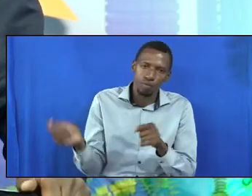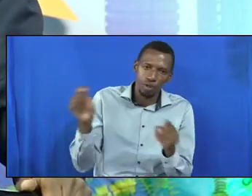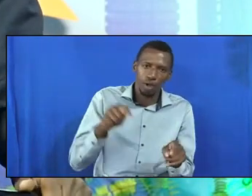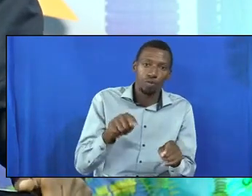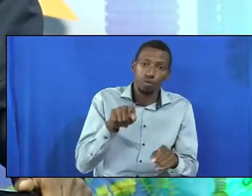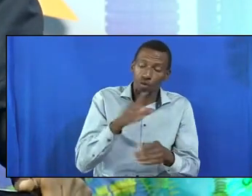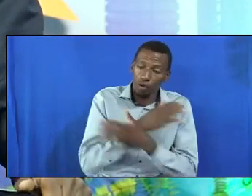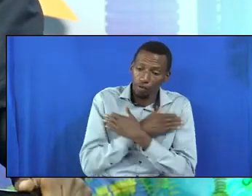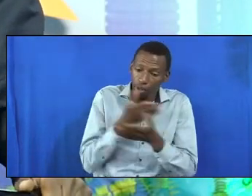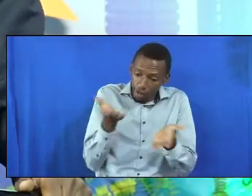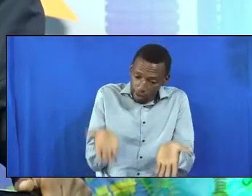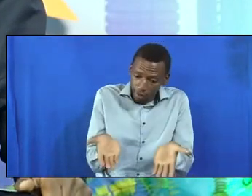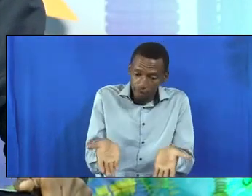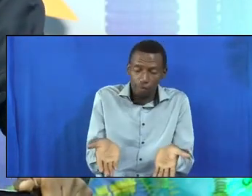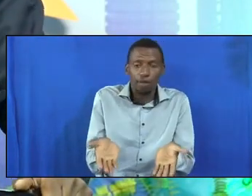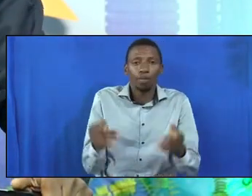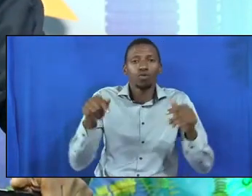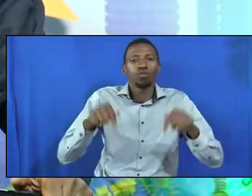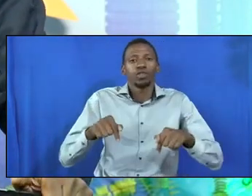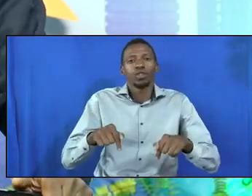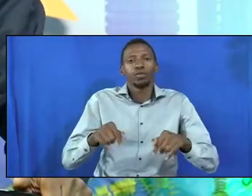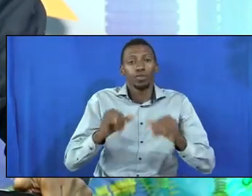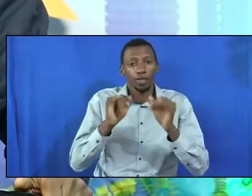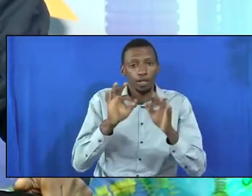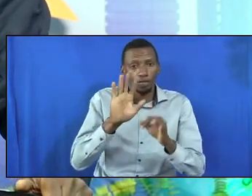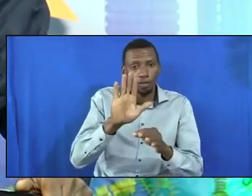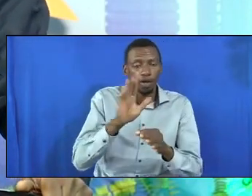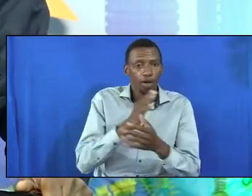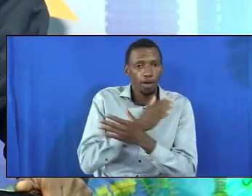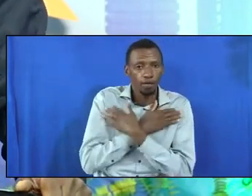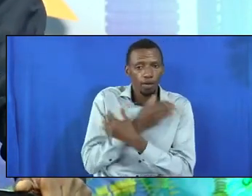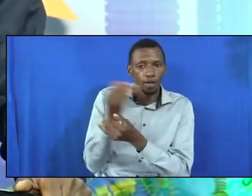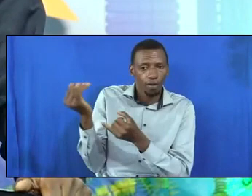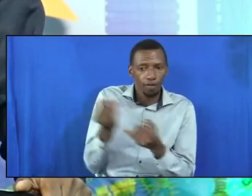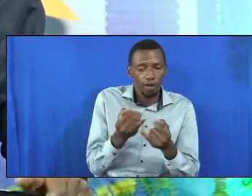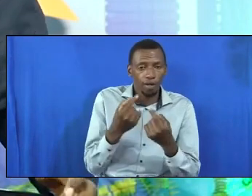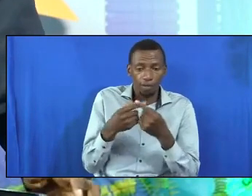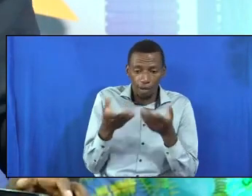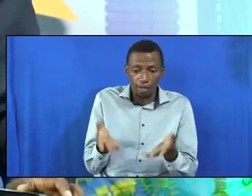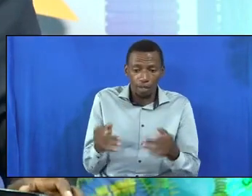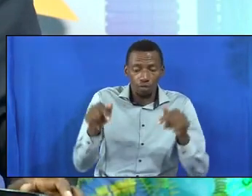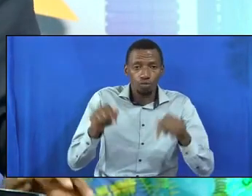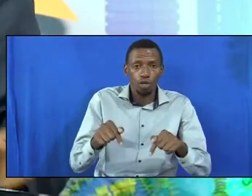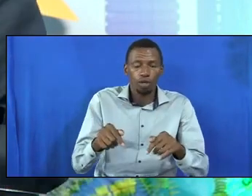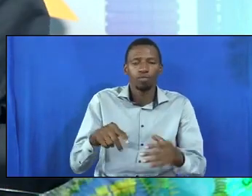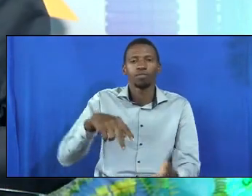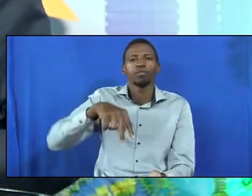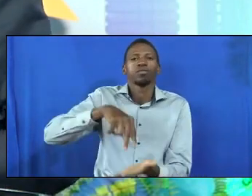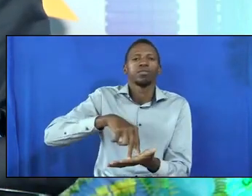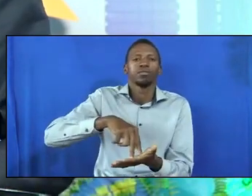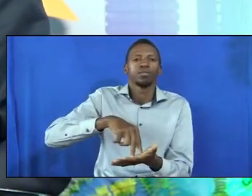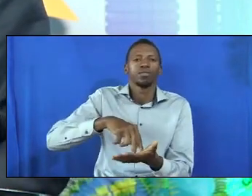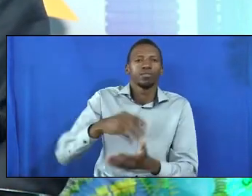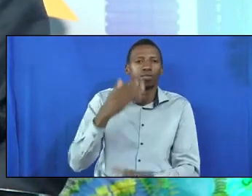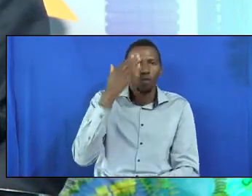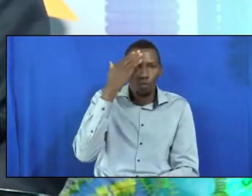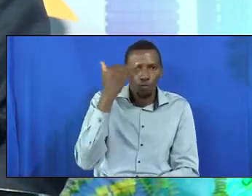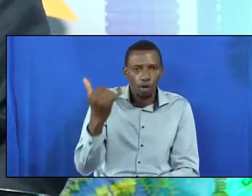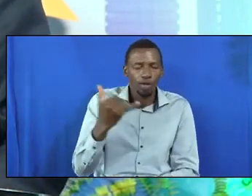here today. If your friend is here today, you stand up, because we want to do the last tally.